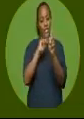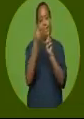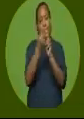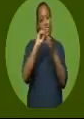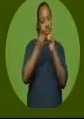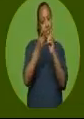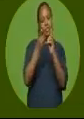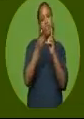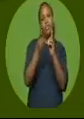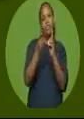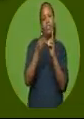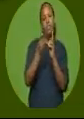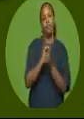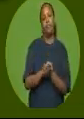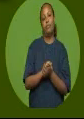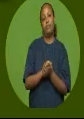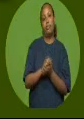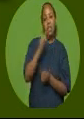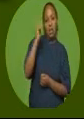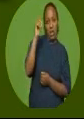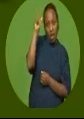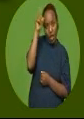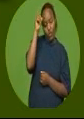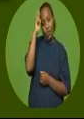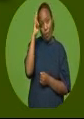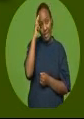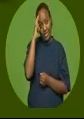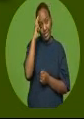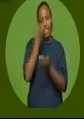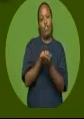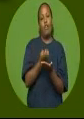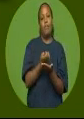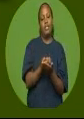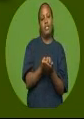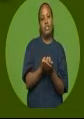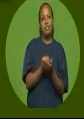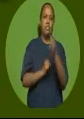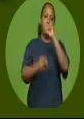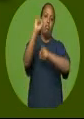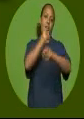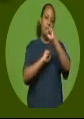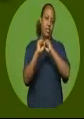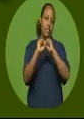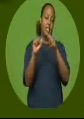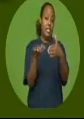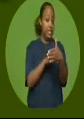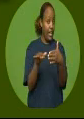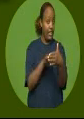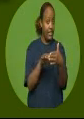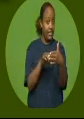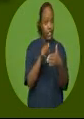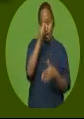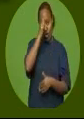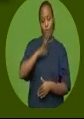economics. According to Lionel Robbins, economics is a science which